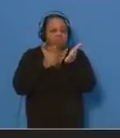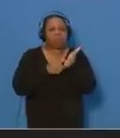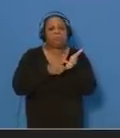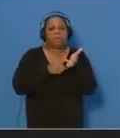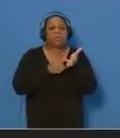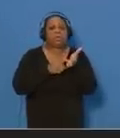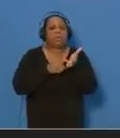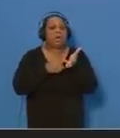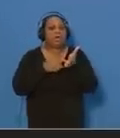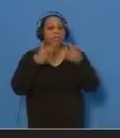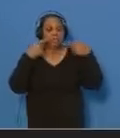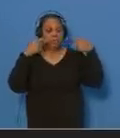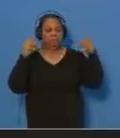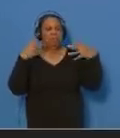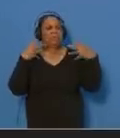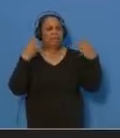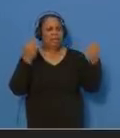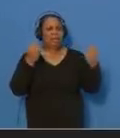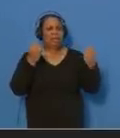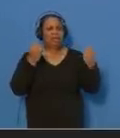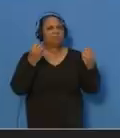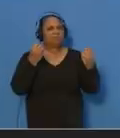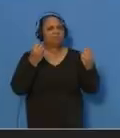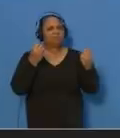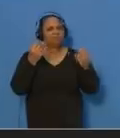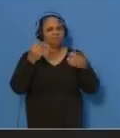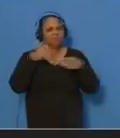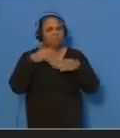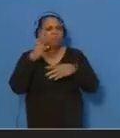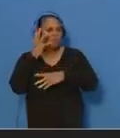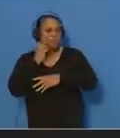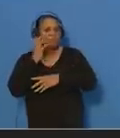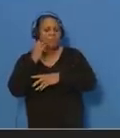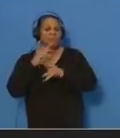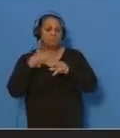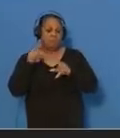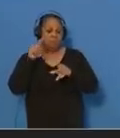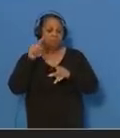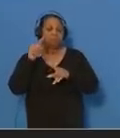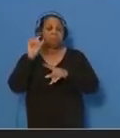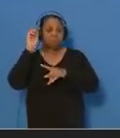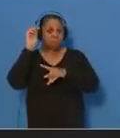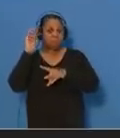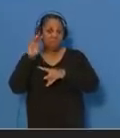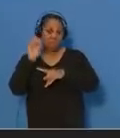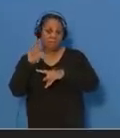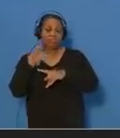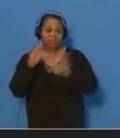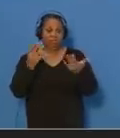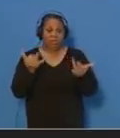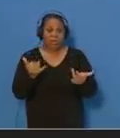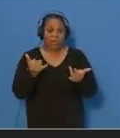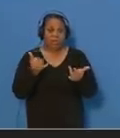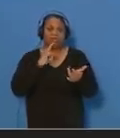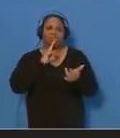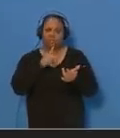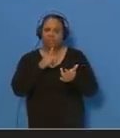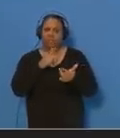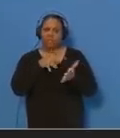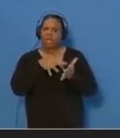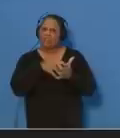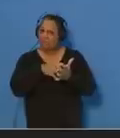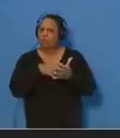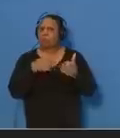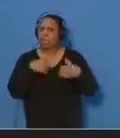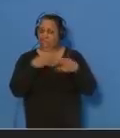recognizing the public health circumstance which we're in, but the minister has been determined to ensure that the vulnerable have somewhere to stay, and I want